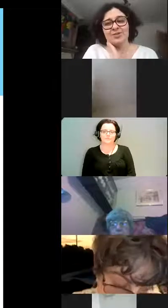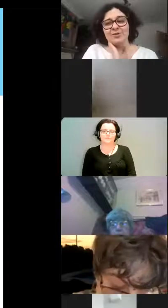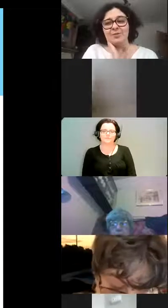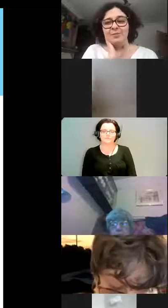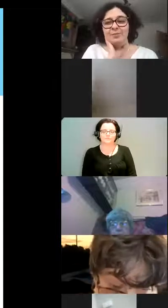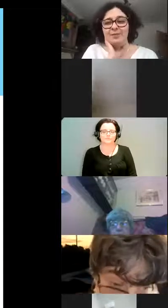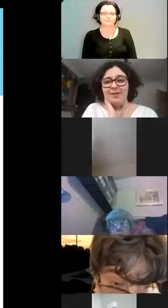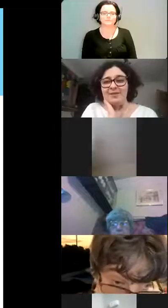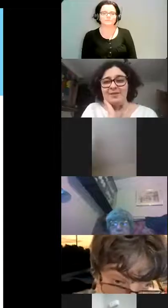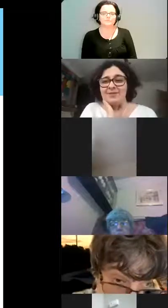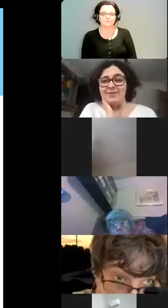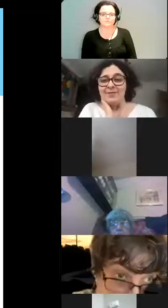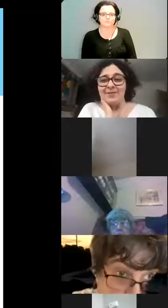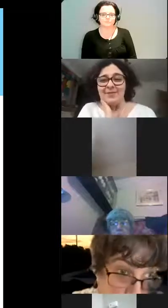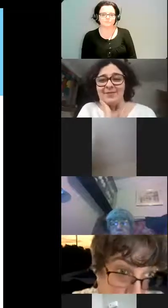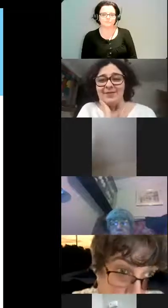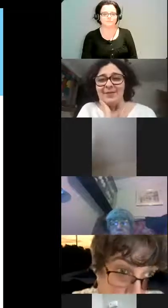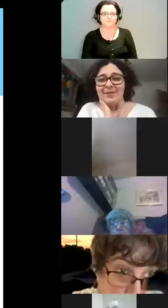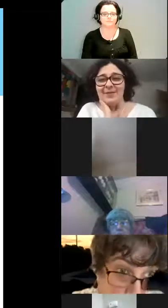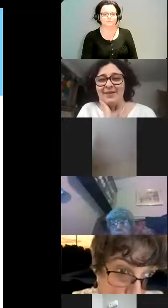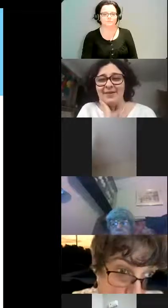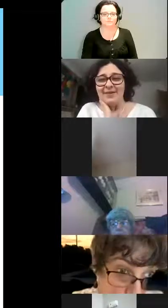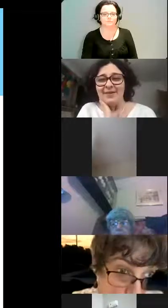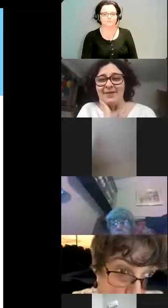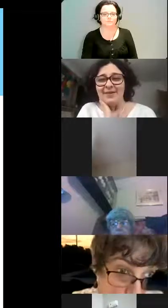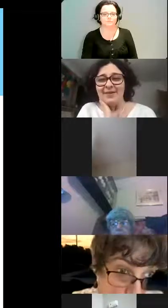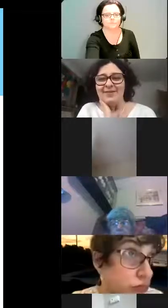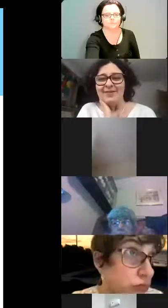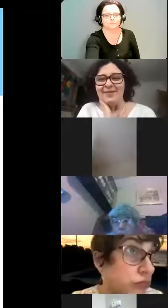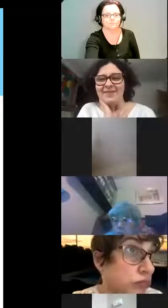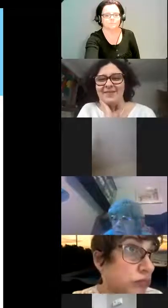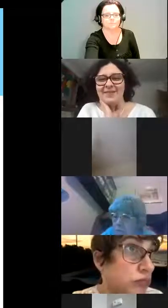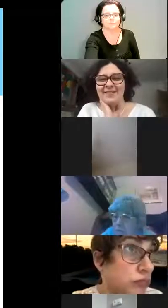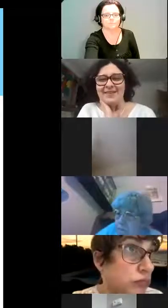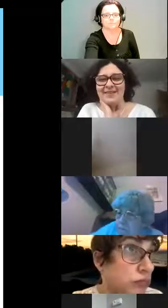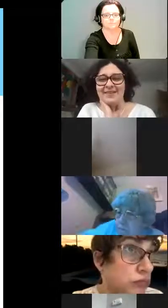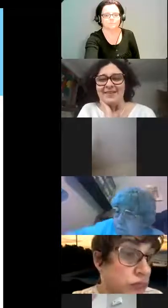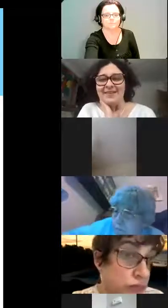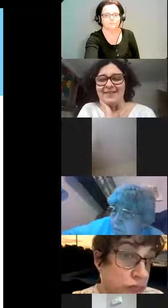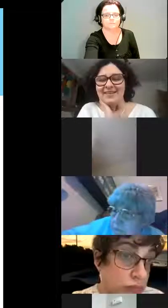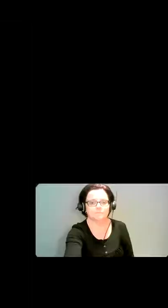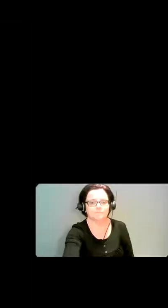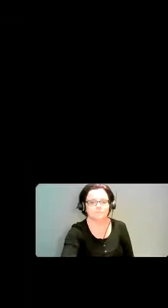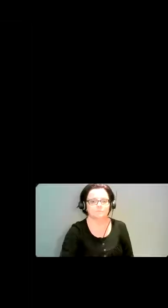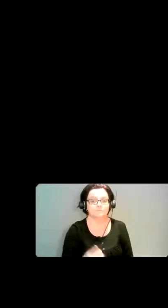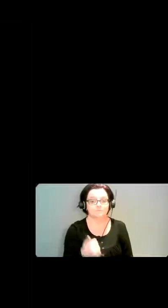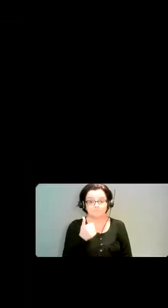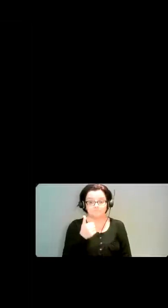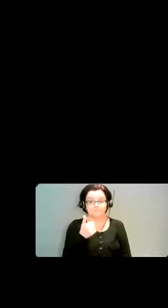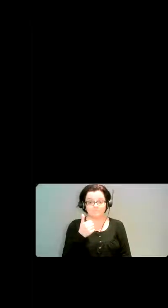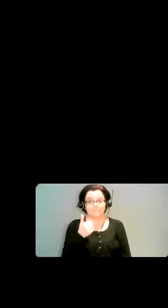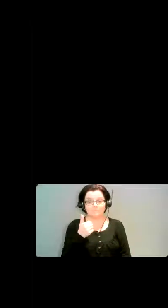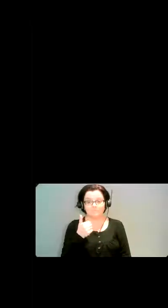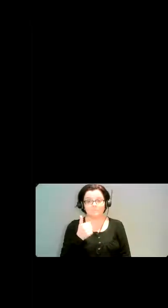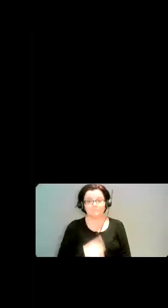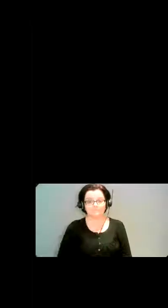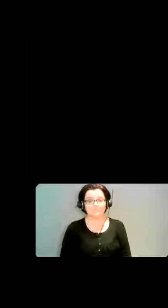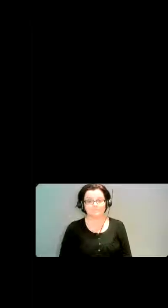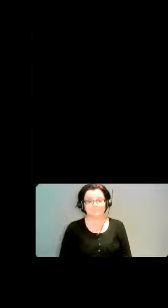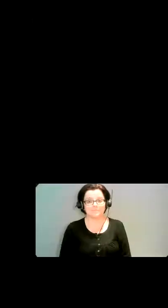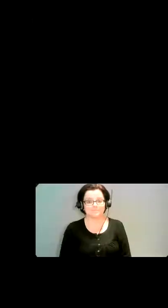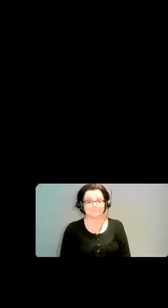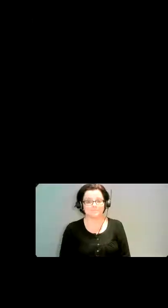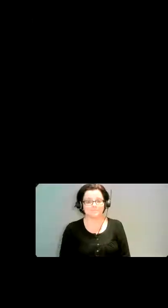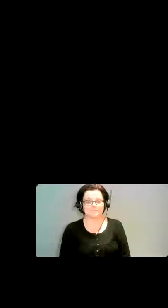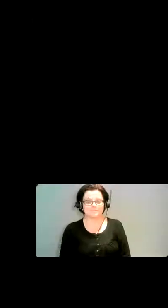Duty to meet. I don't see. Oh no. Is okay, Alice? Yeah.